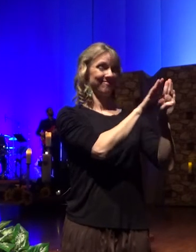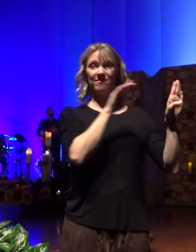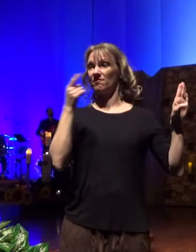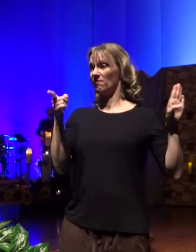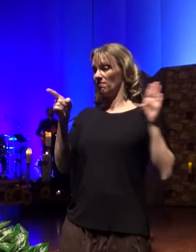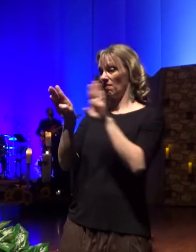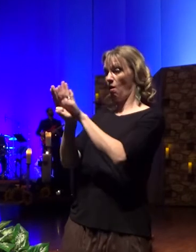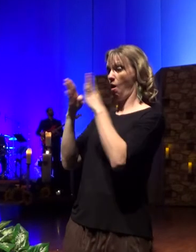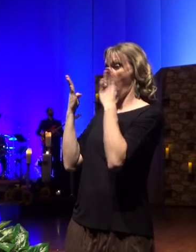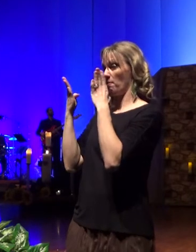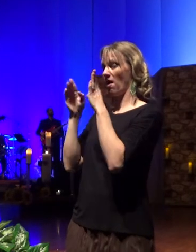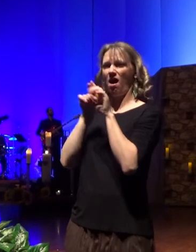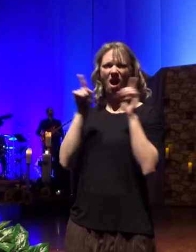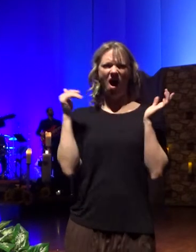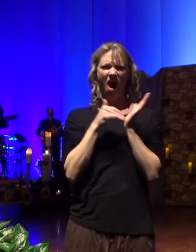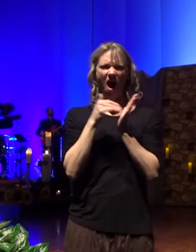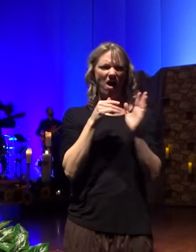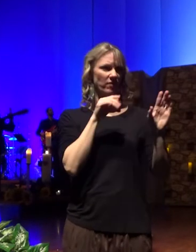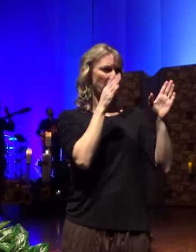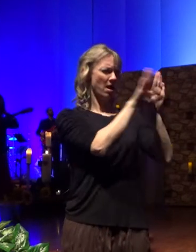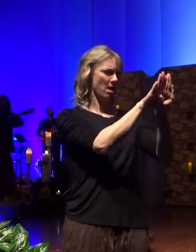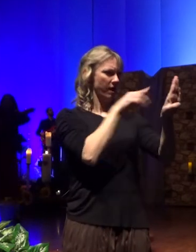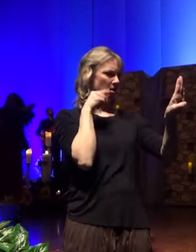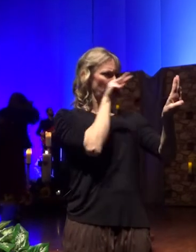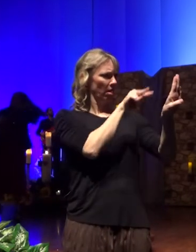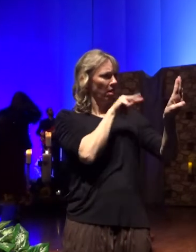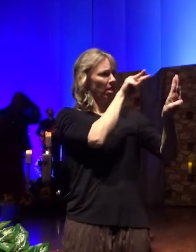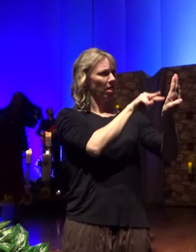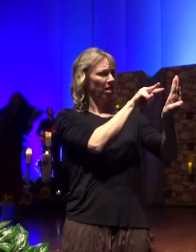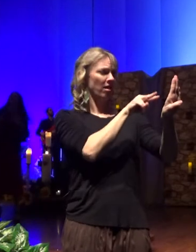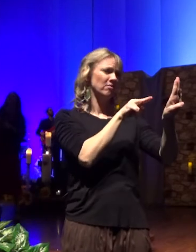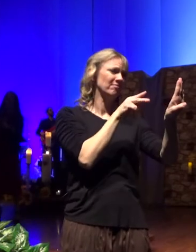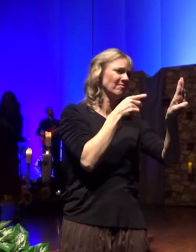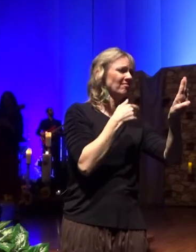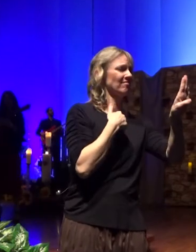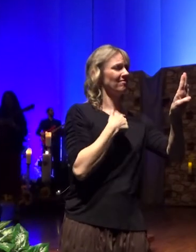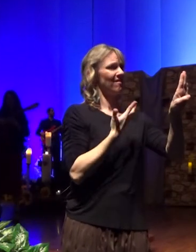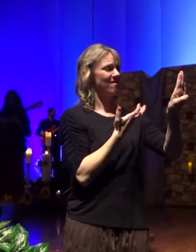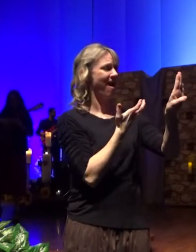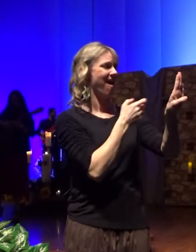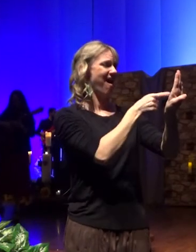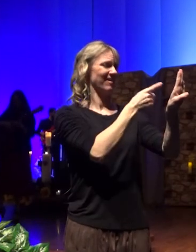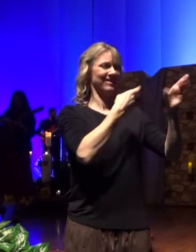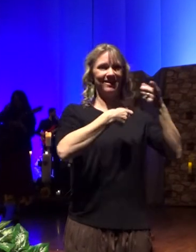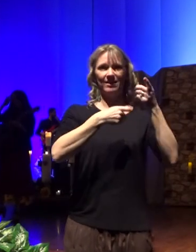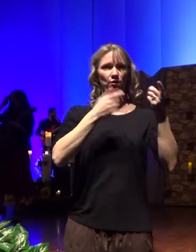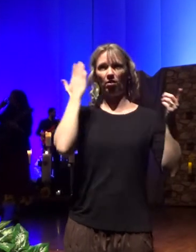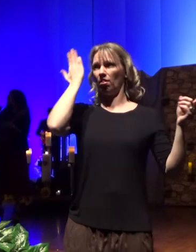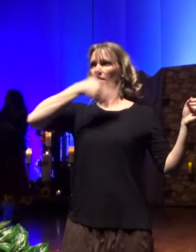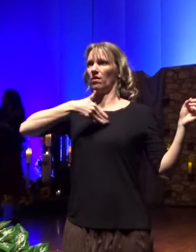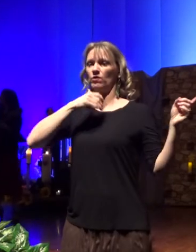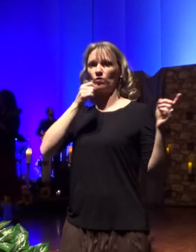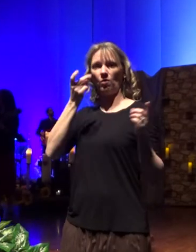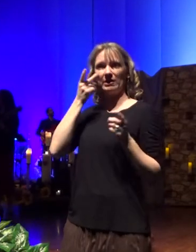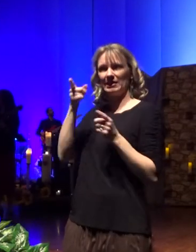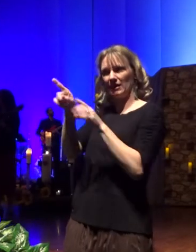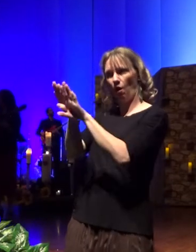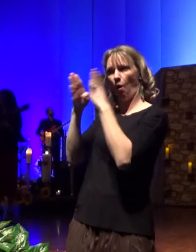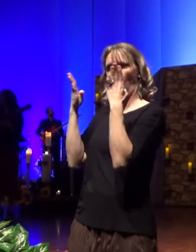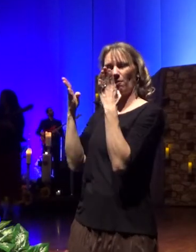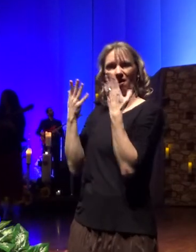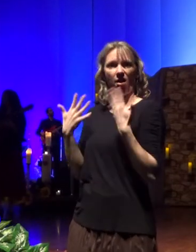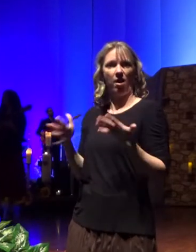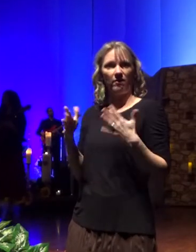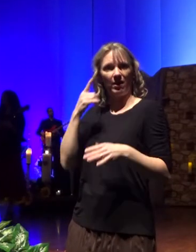opens. But often we look so long at the closed door that we do not see the one which has been opened before us.